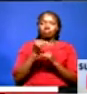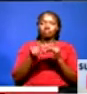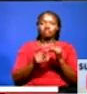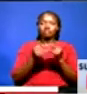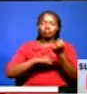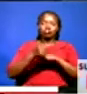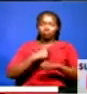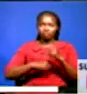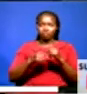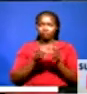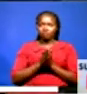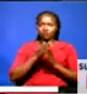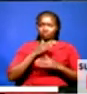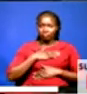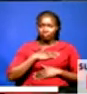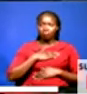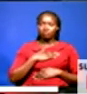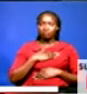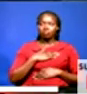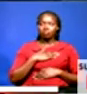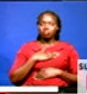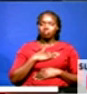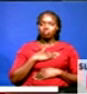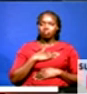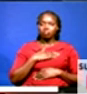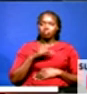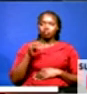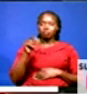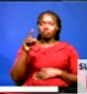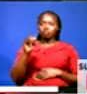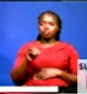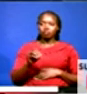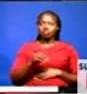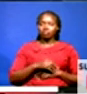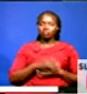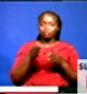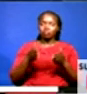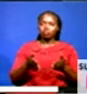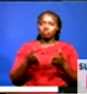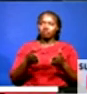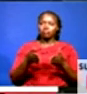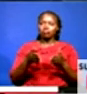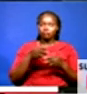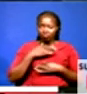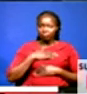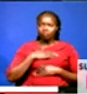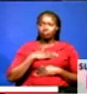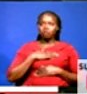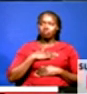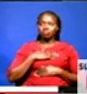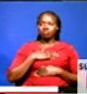exercise. The Honorable Dr. Anne Ito Leonardo, in the presence of Honorable Mukuria,